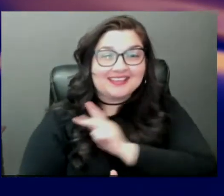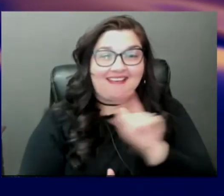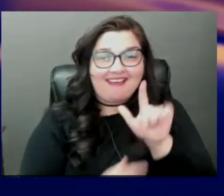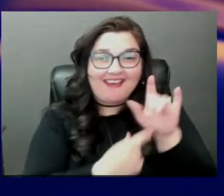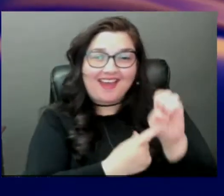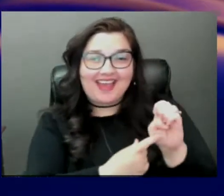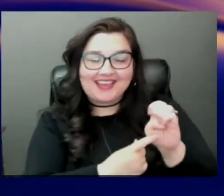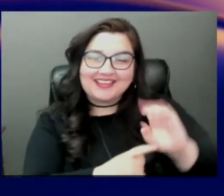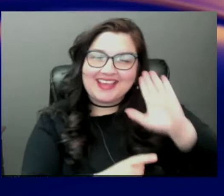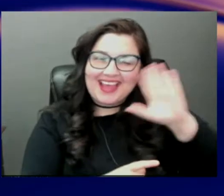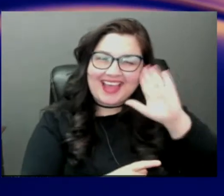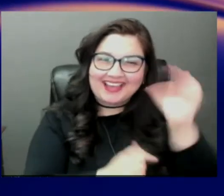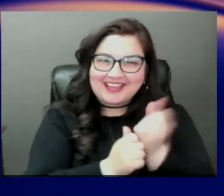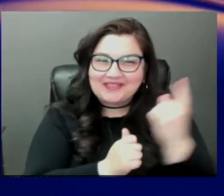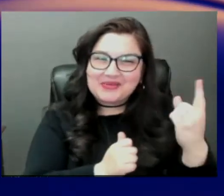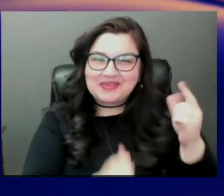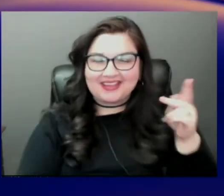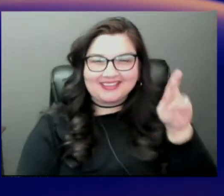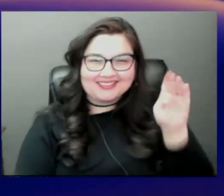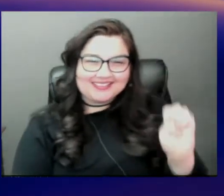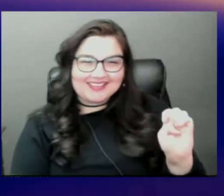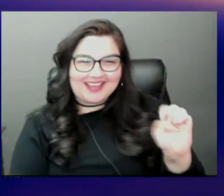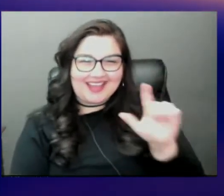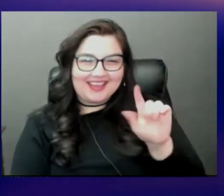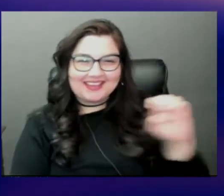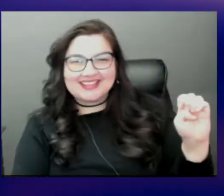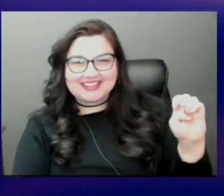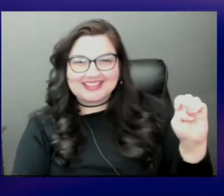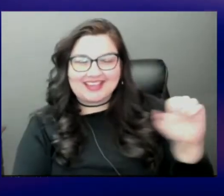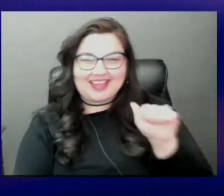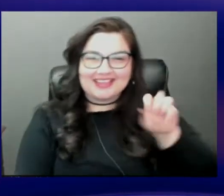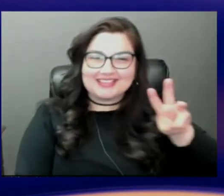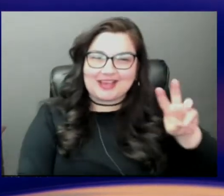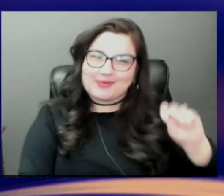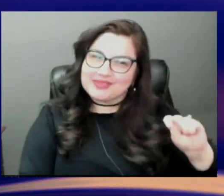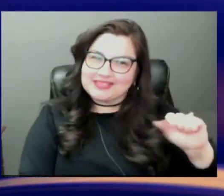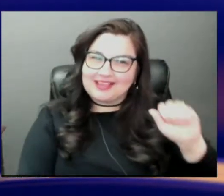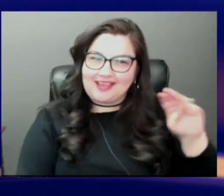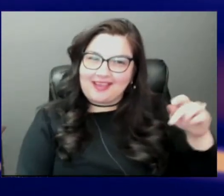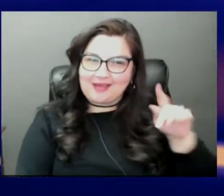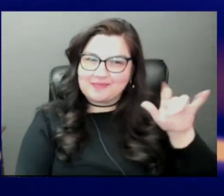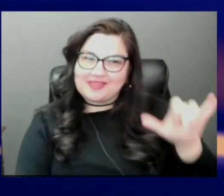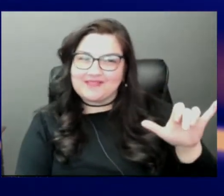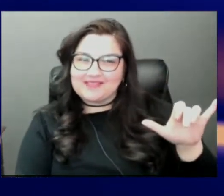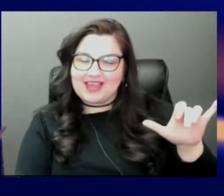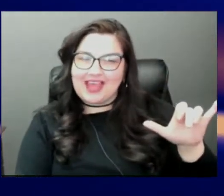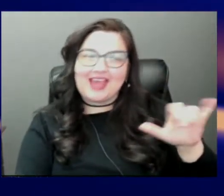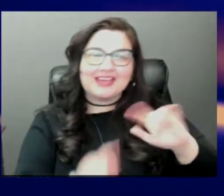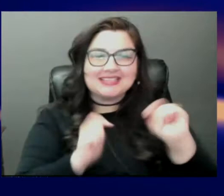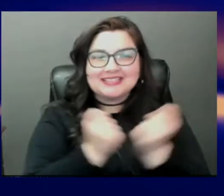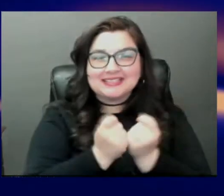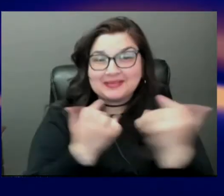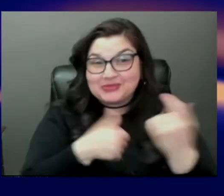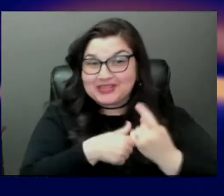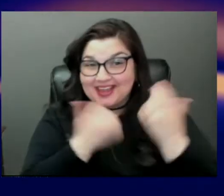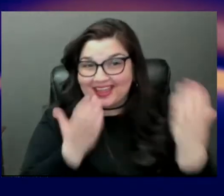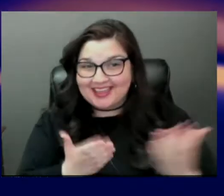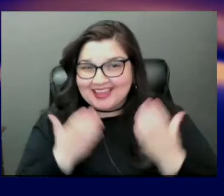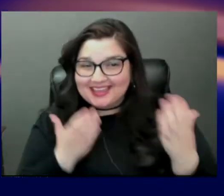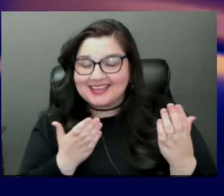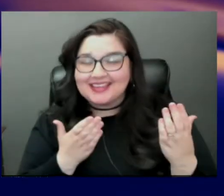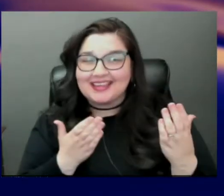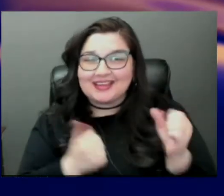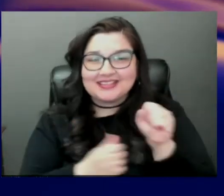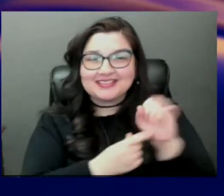I'm Kyle Lee. I am a senior developer advocate on the AWS Amplify team. We're here at the SF Summit in California. And Sunny